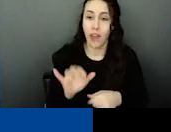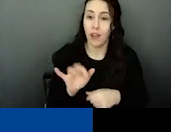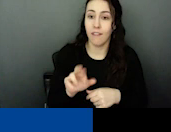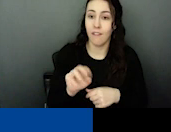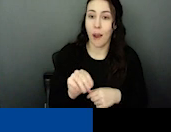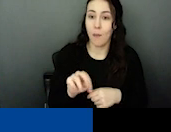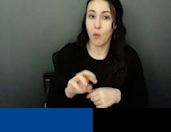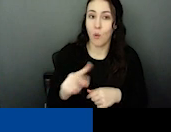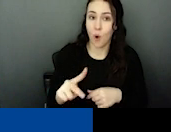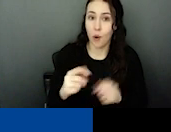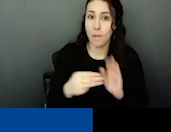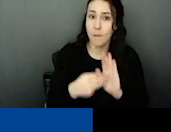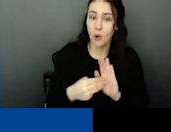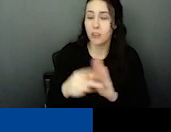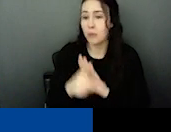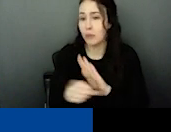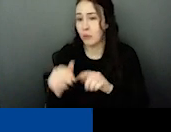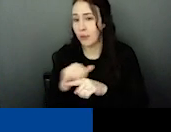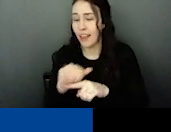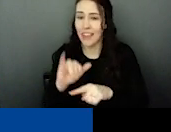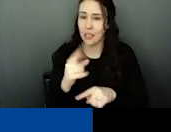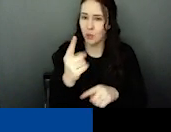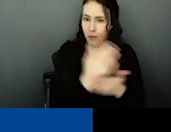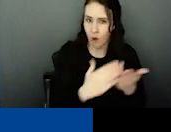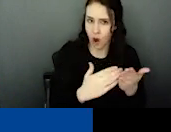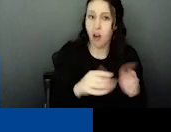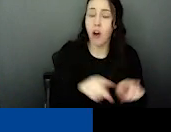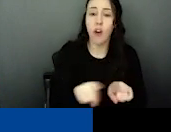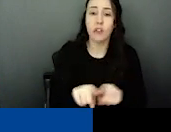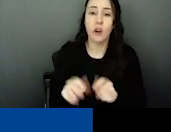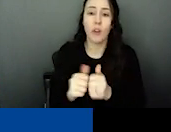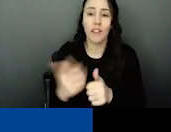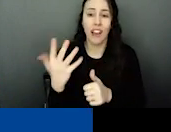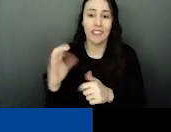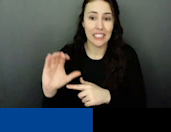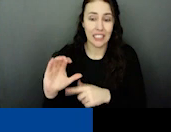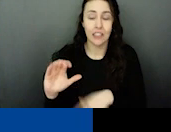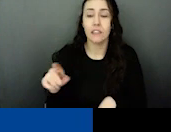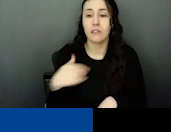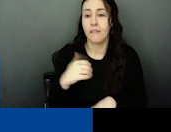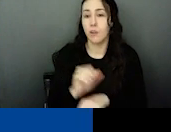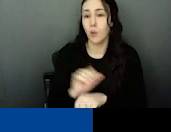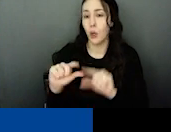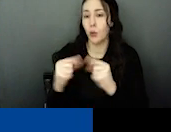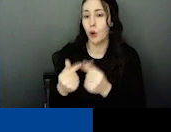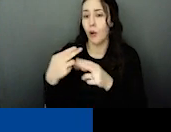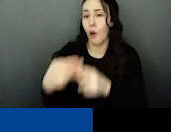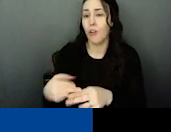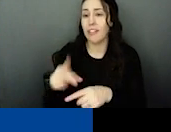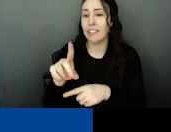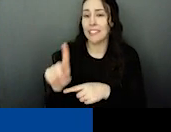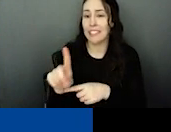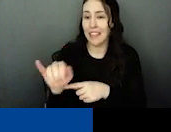one aspect, but also in 5C, there is a work group that's called the DEI and